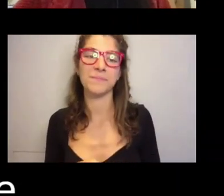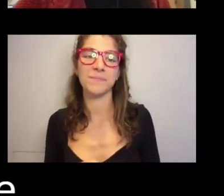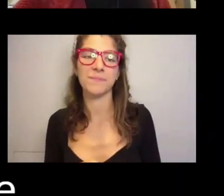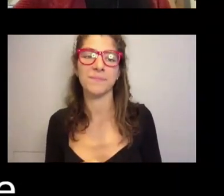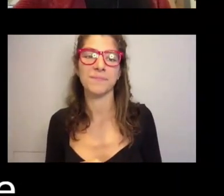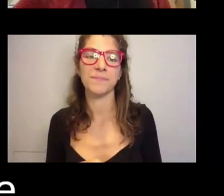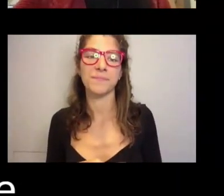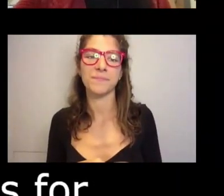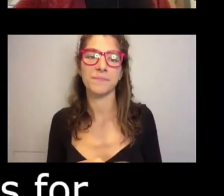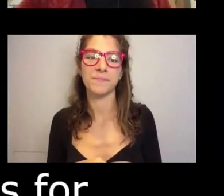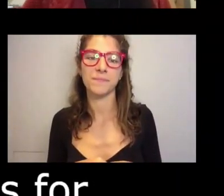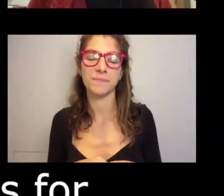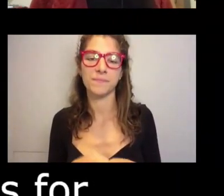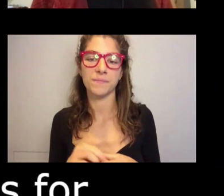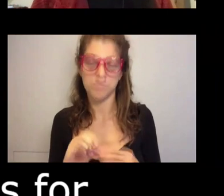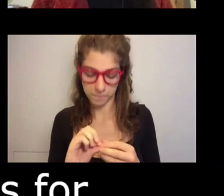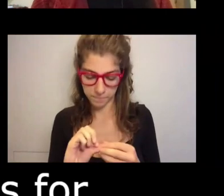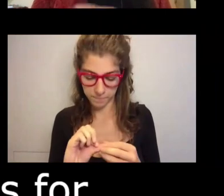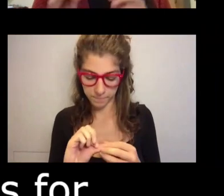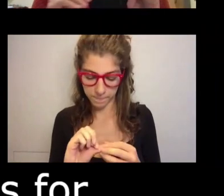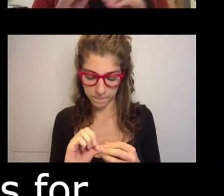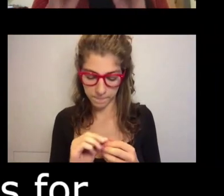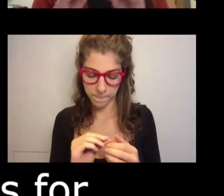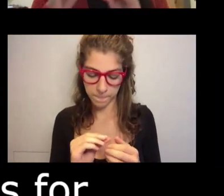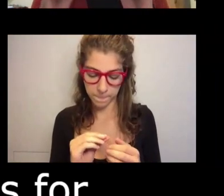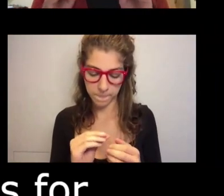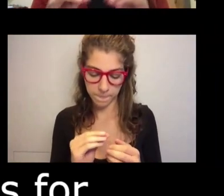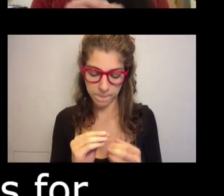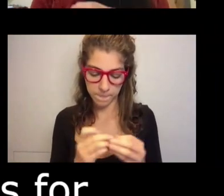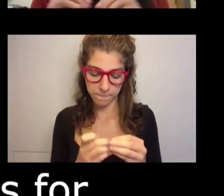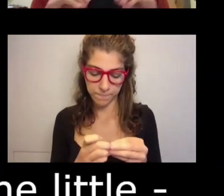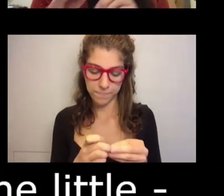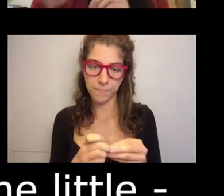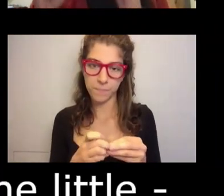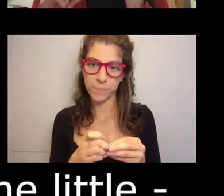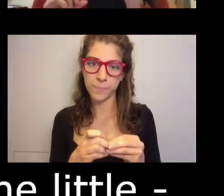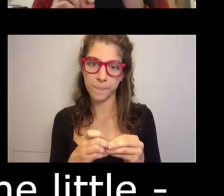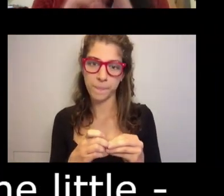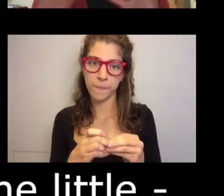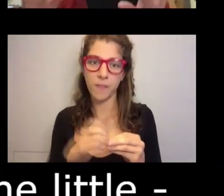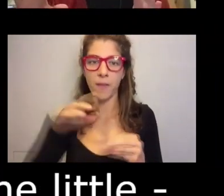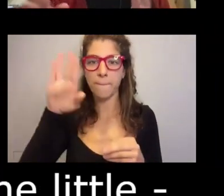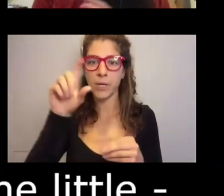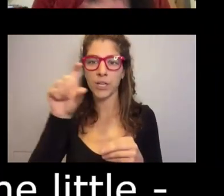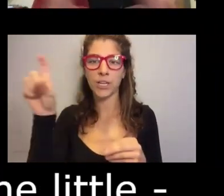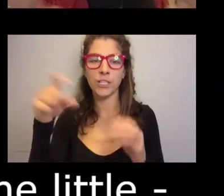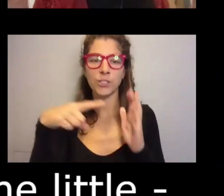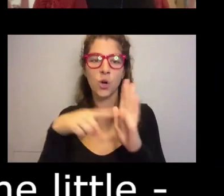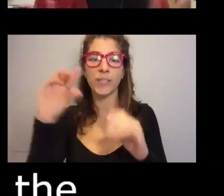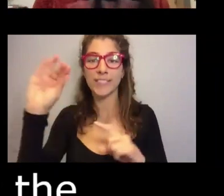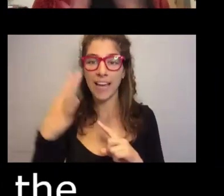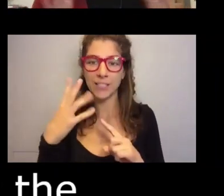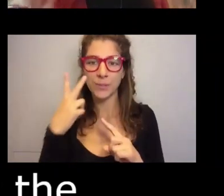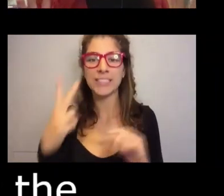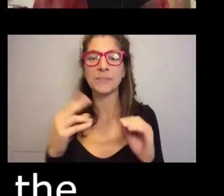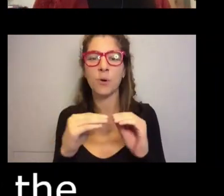And then he used the pieces actually on the upper side is showing the sun, so we see